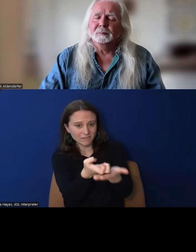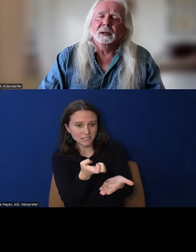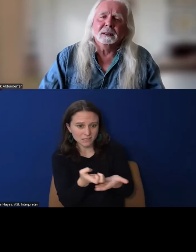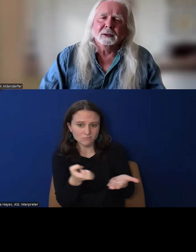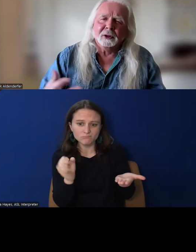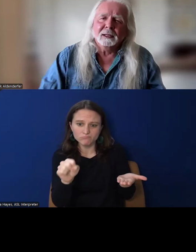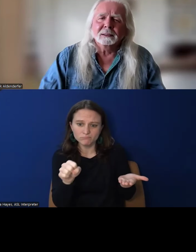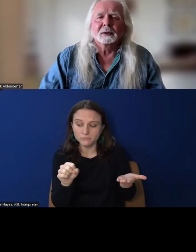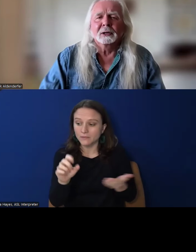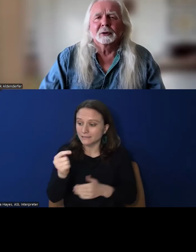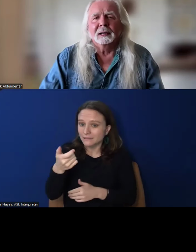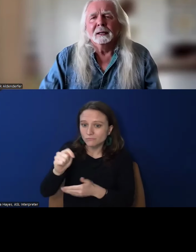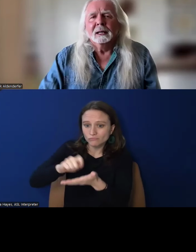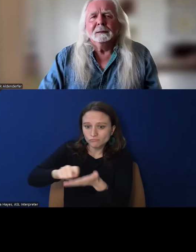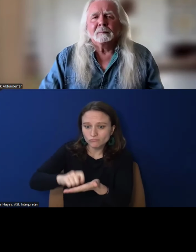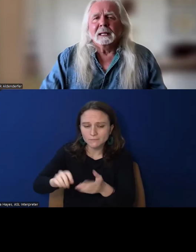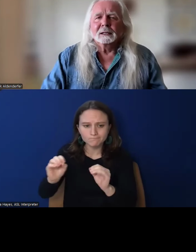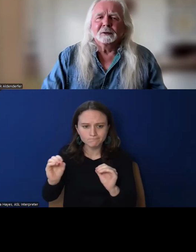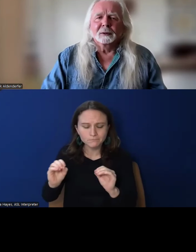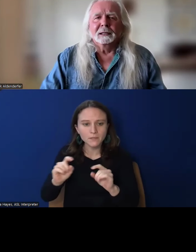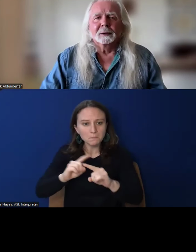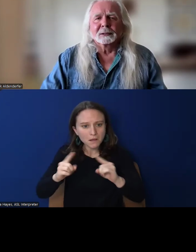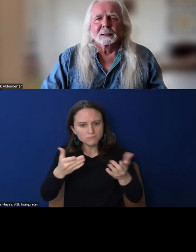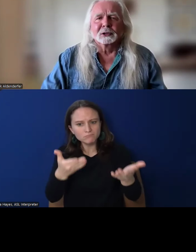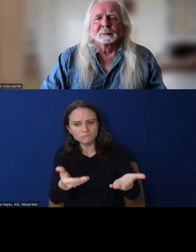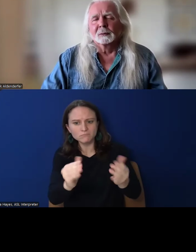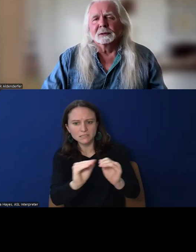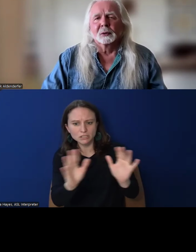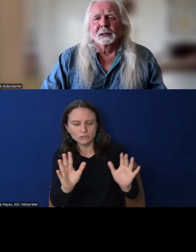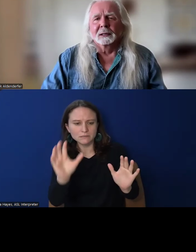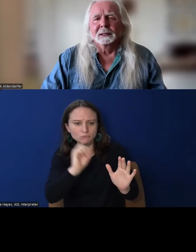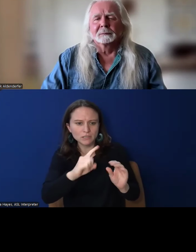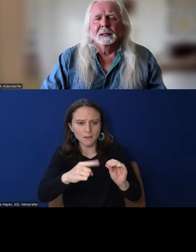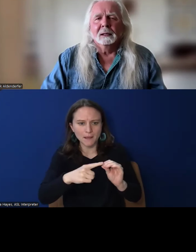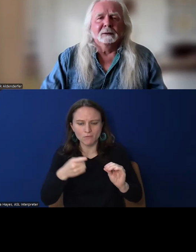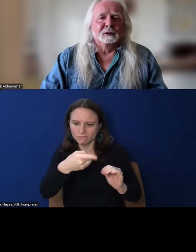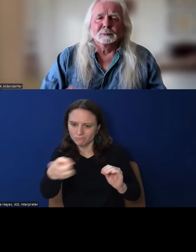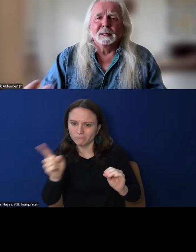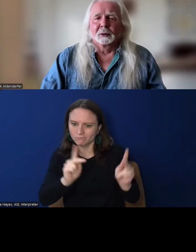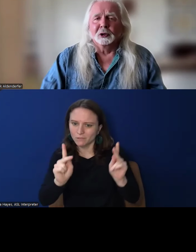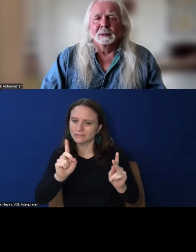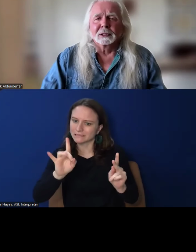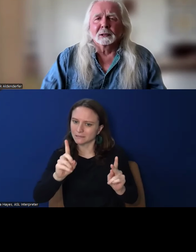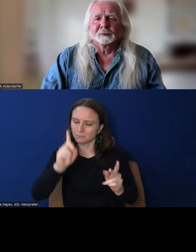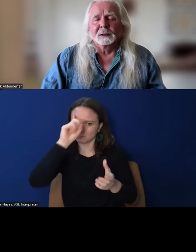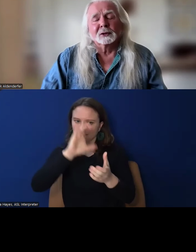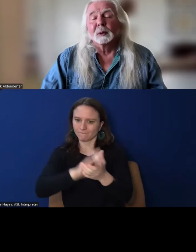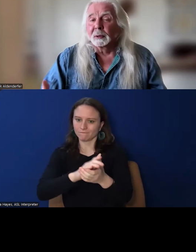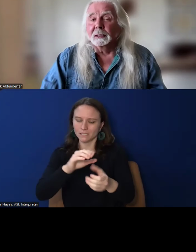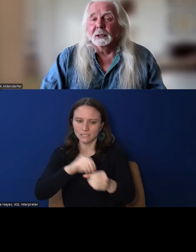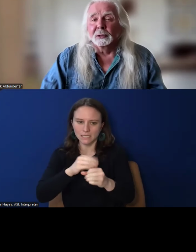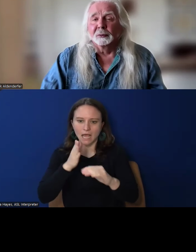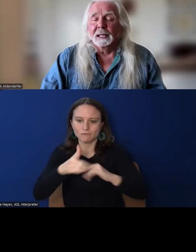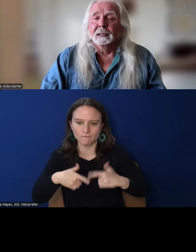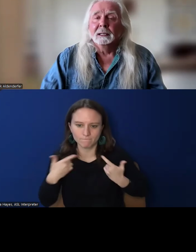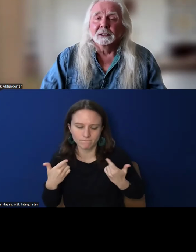idea, but on the other hand, it's a fairly clear assumption about what's going on here. If these people are human sacrifices, we really